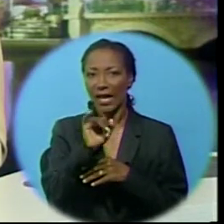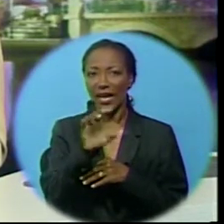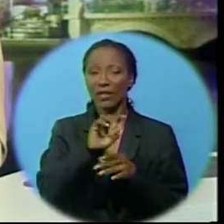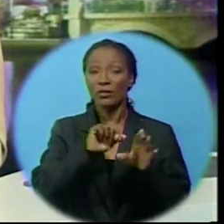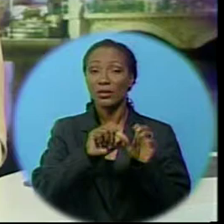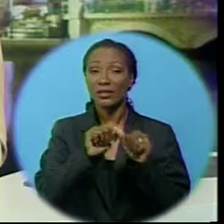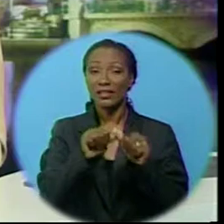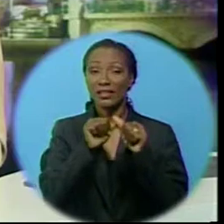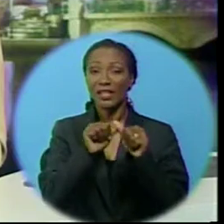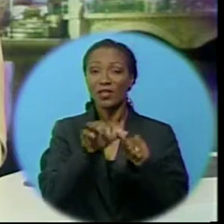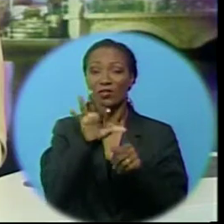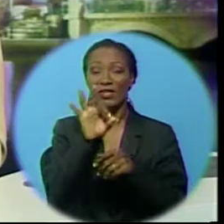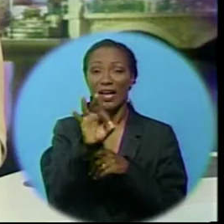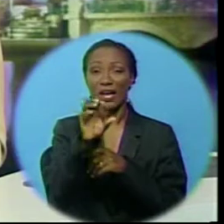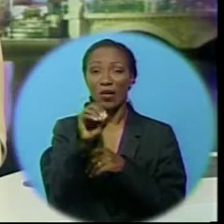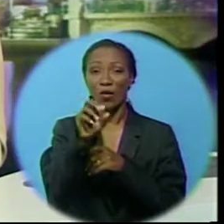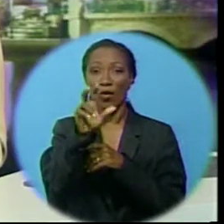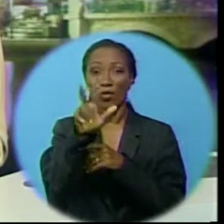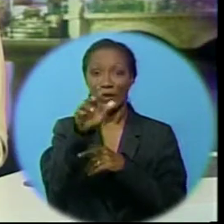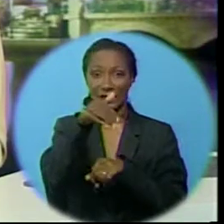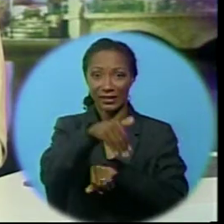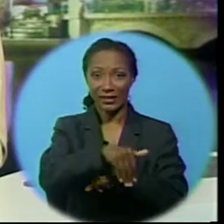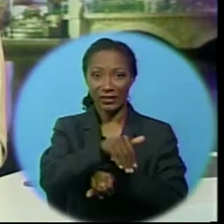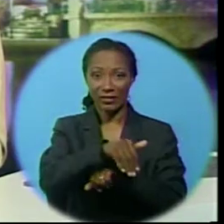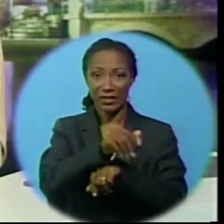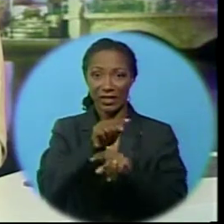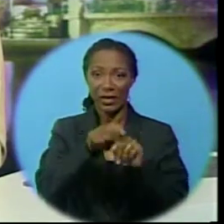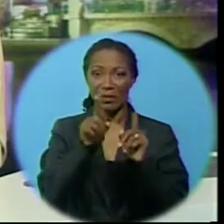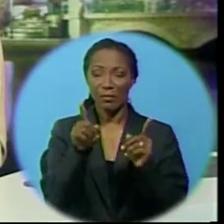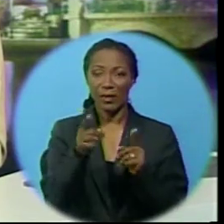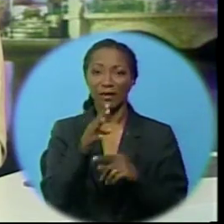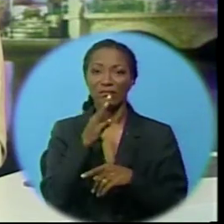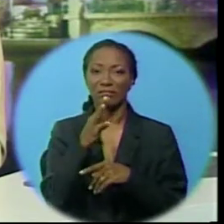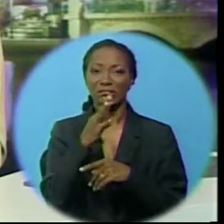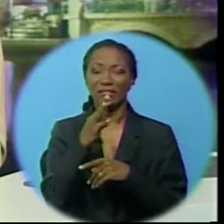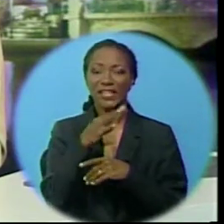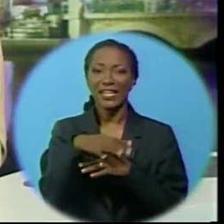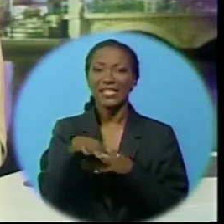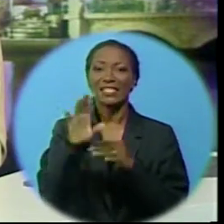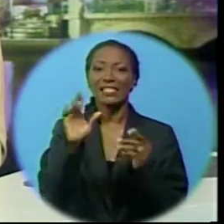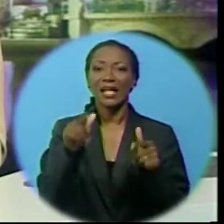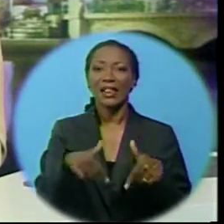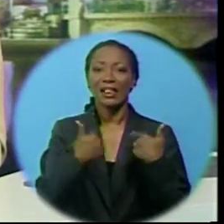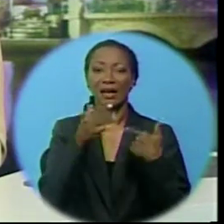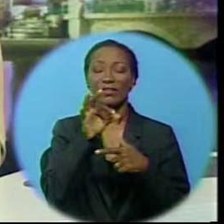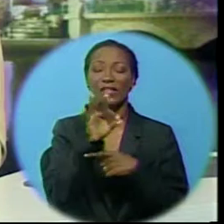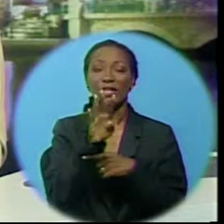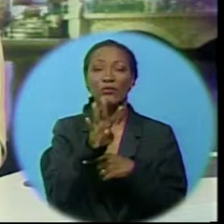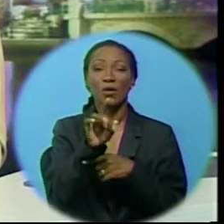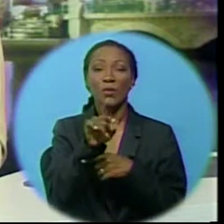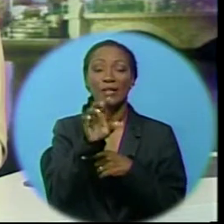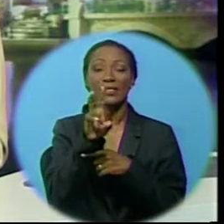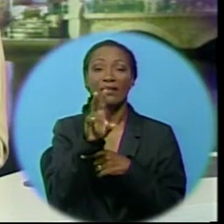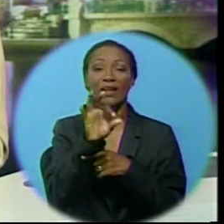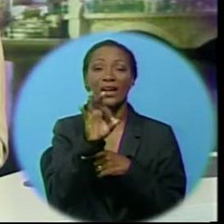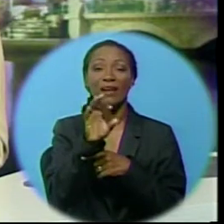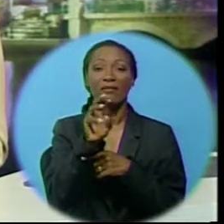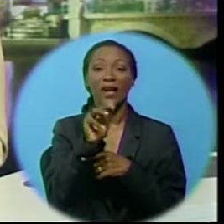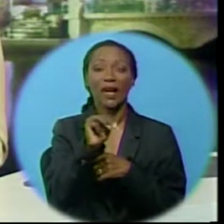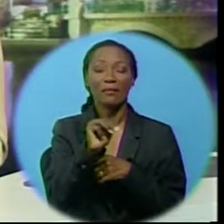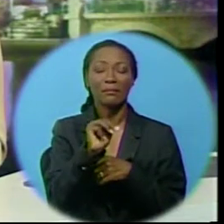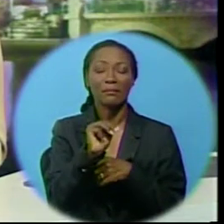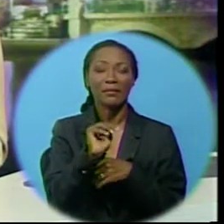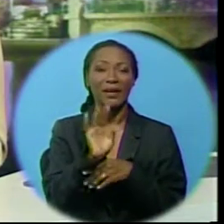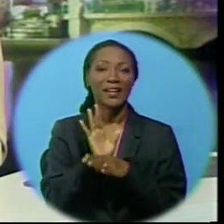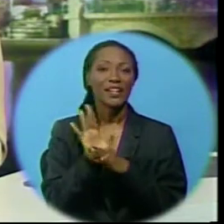on TV8 from 9:03 p.m. But commentary is currently live on Radio 94.7 FM. Now the